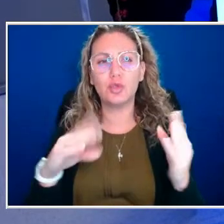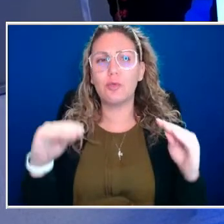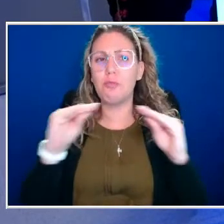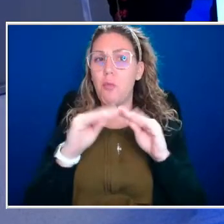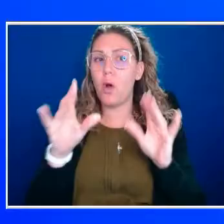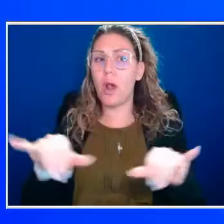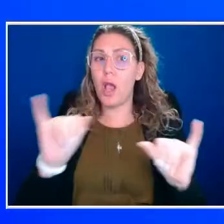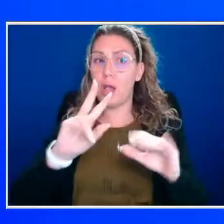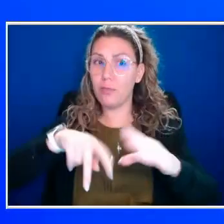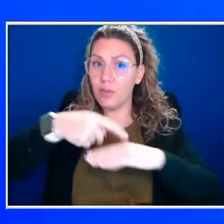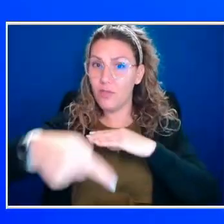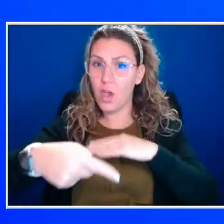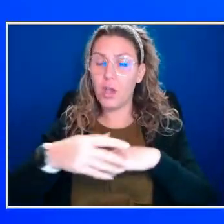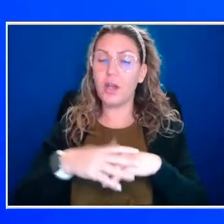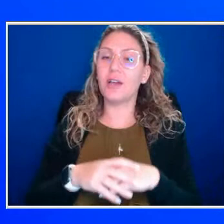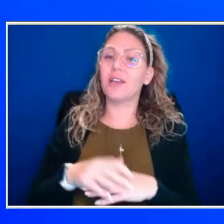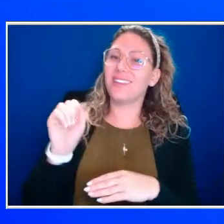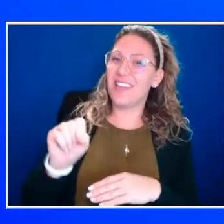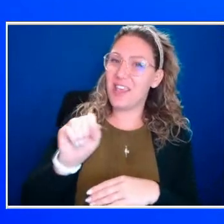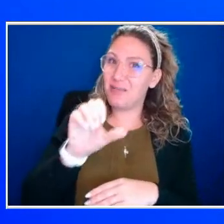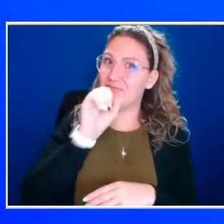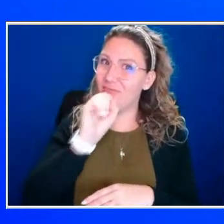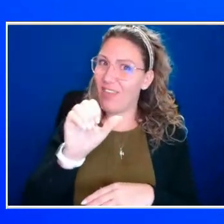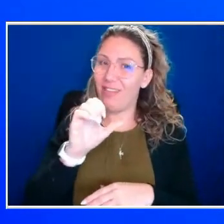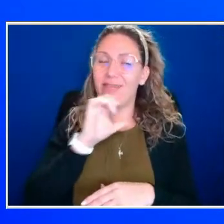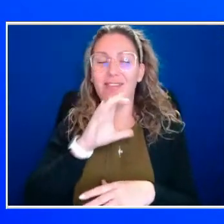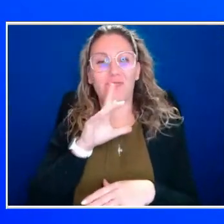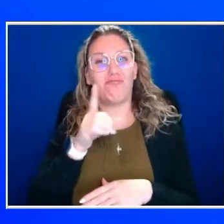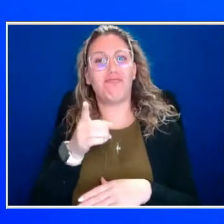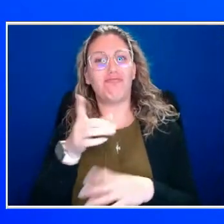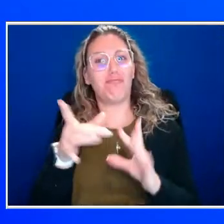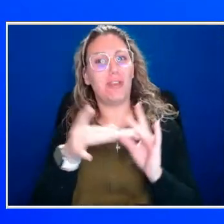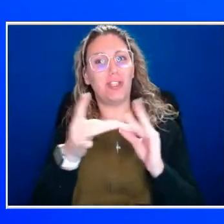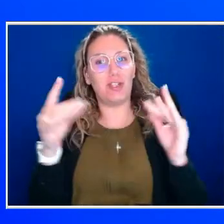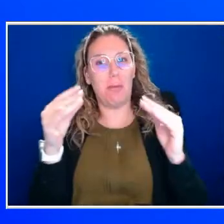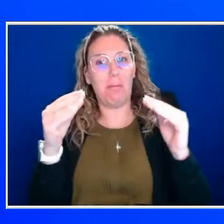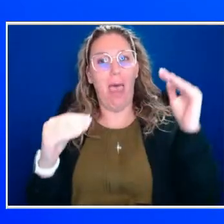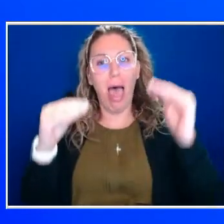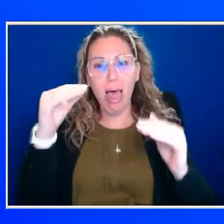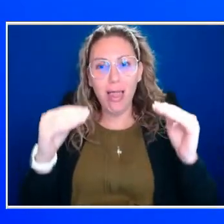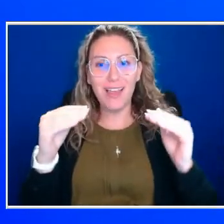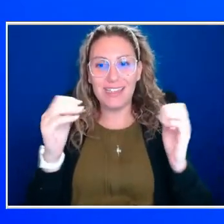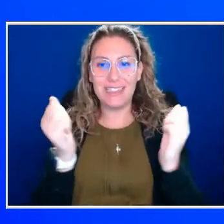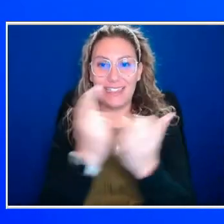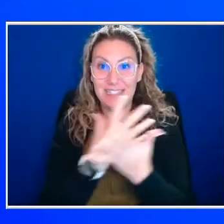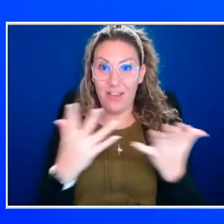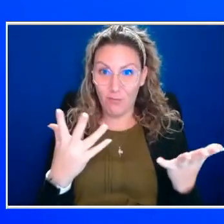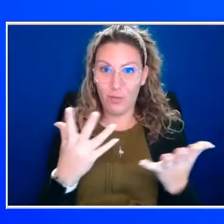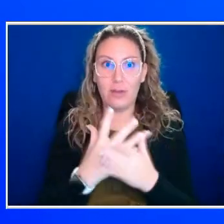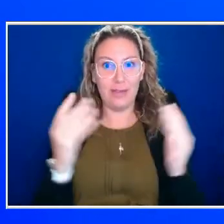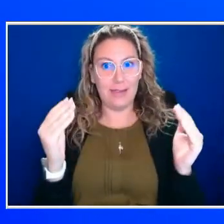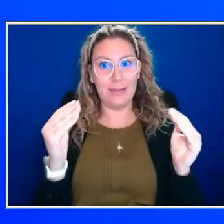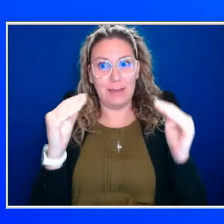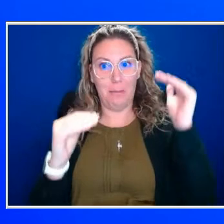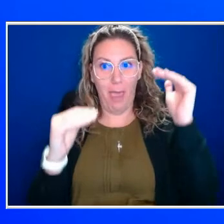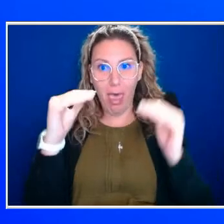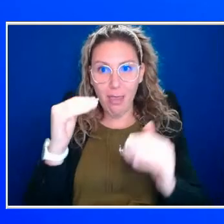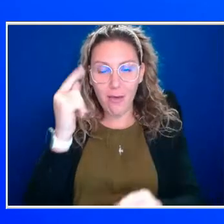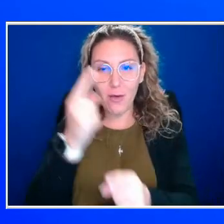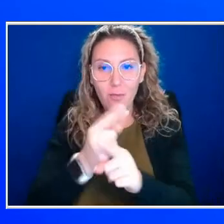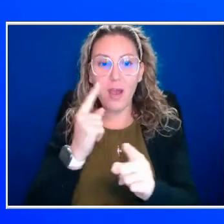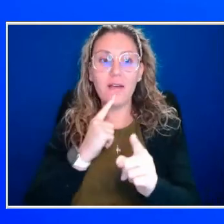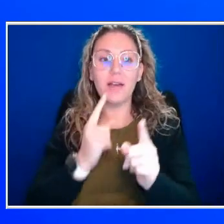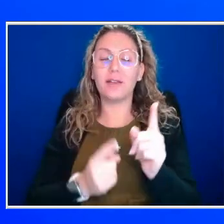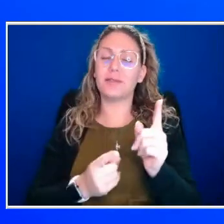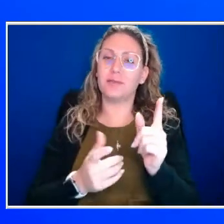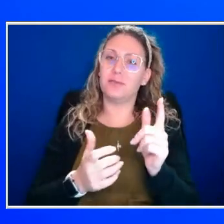Yeah, so I love that you brought up balance, right? Because everything is going to be a balance. And one of the major conditions, of course, that